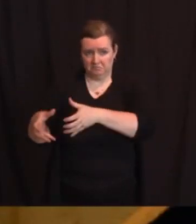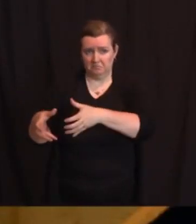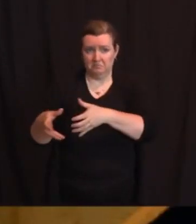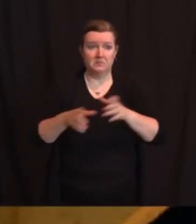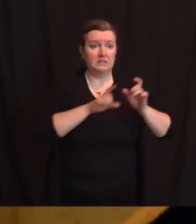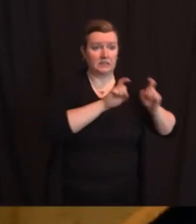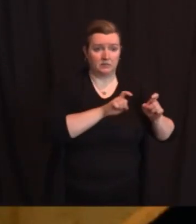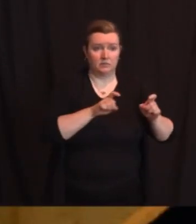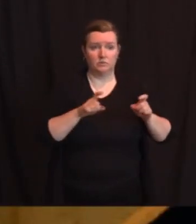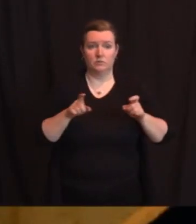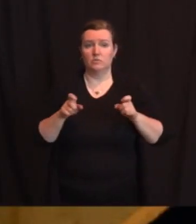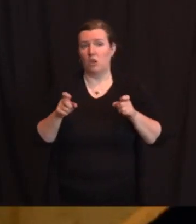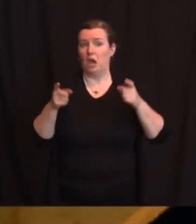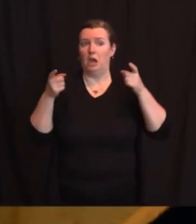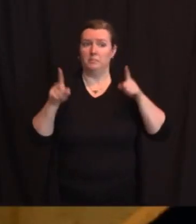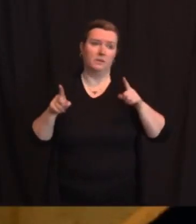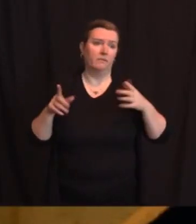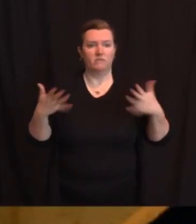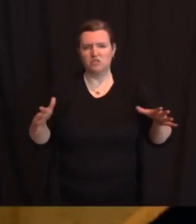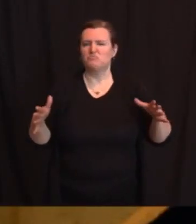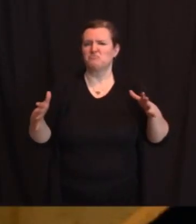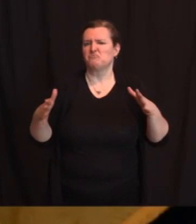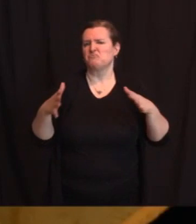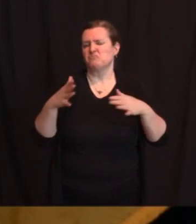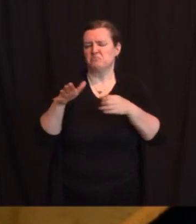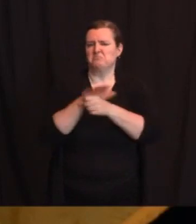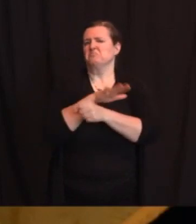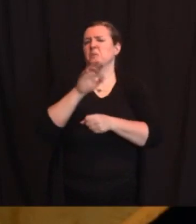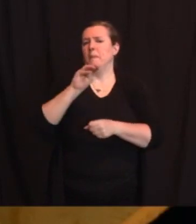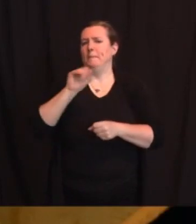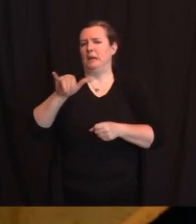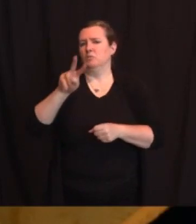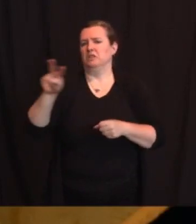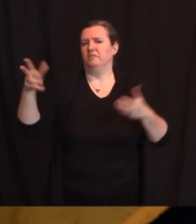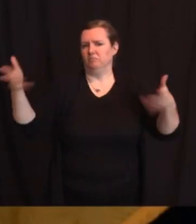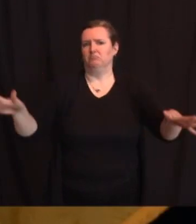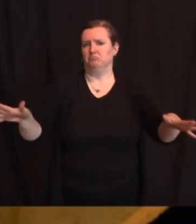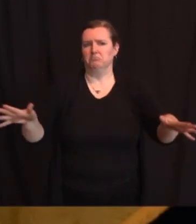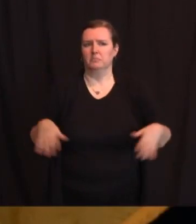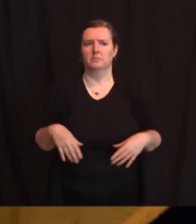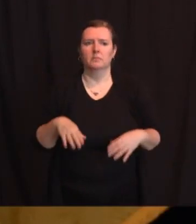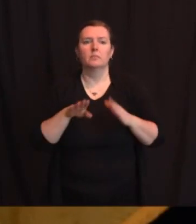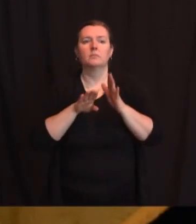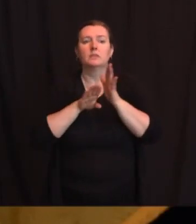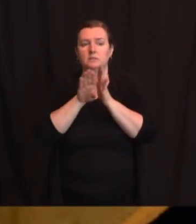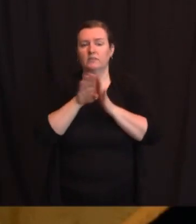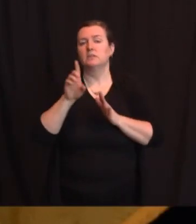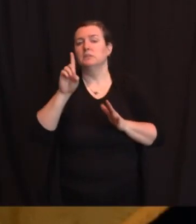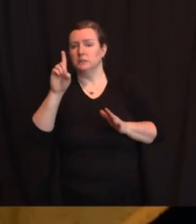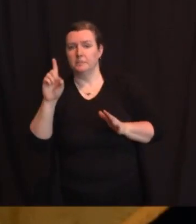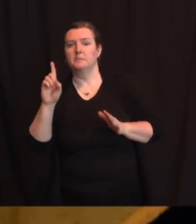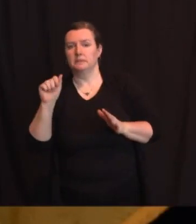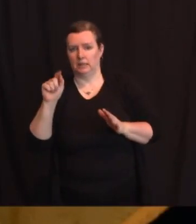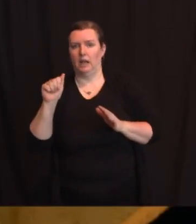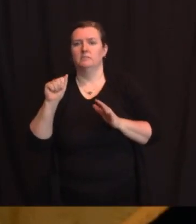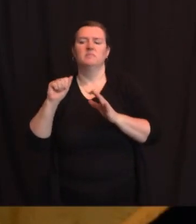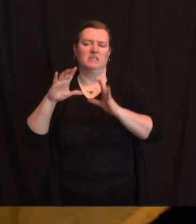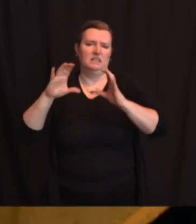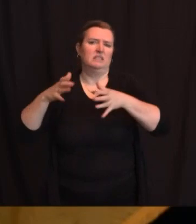tested, which is a population of more than 1,200. More than 2,500 staff members have also been